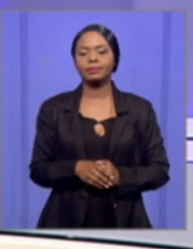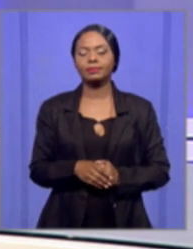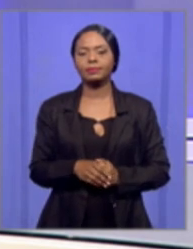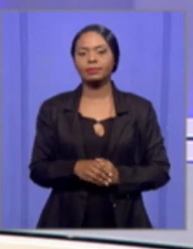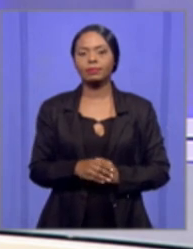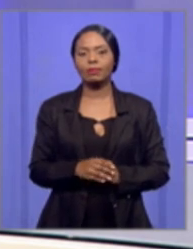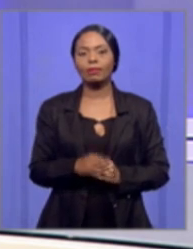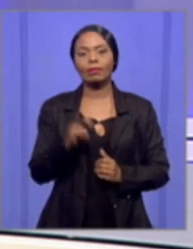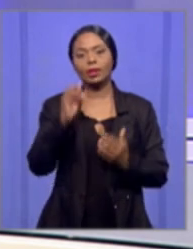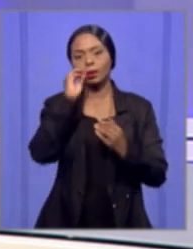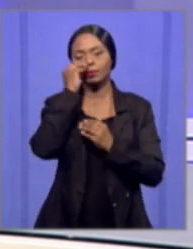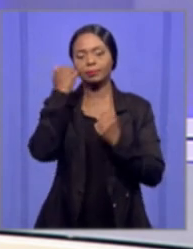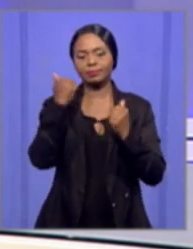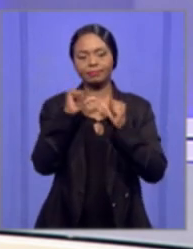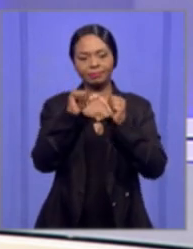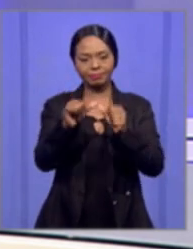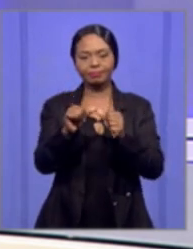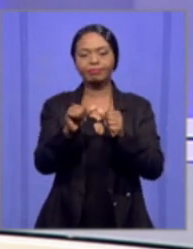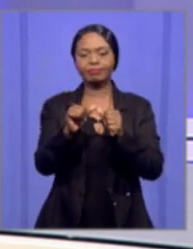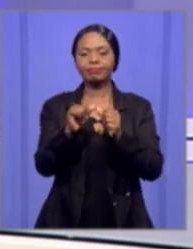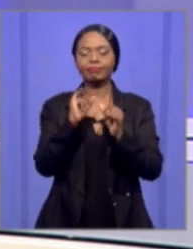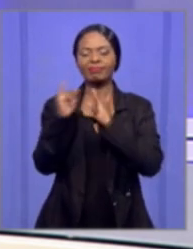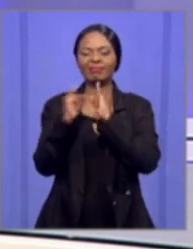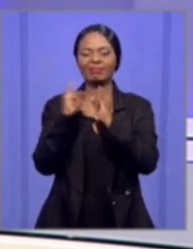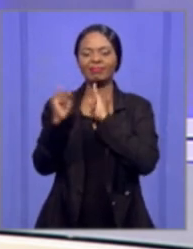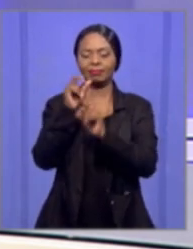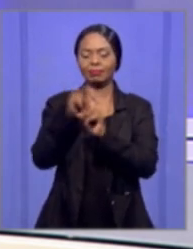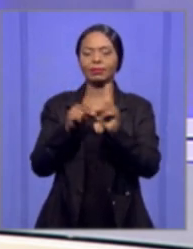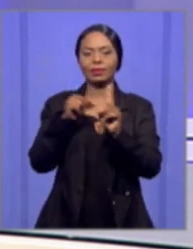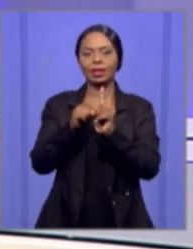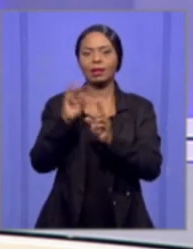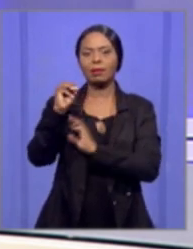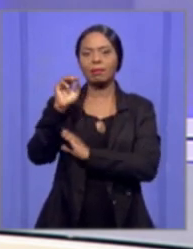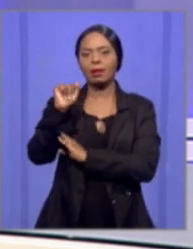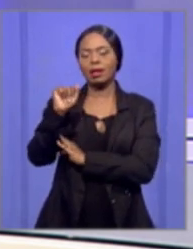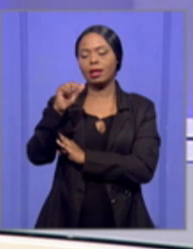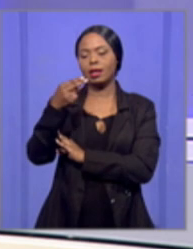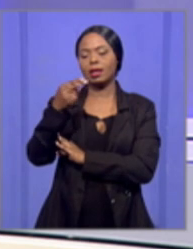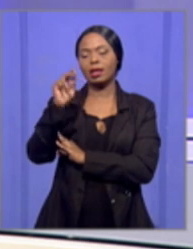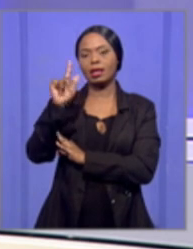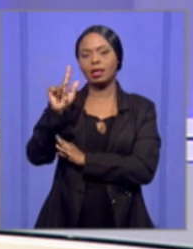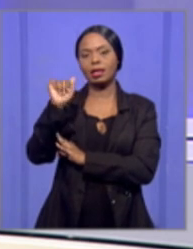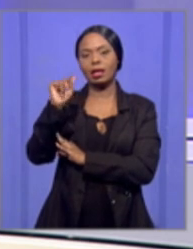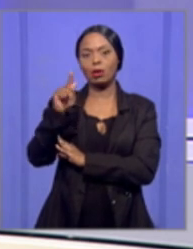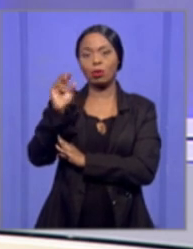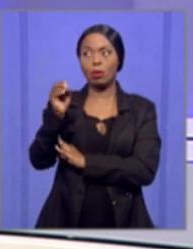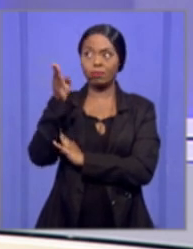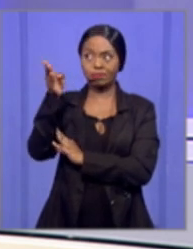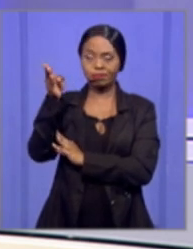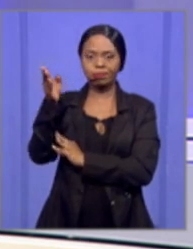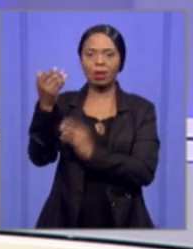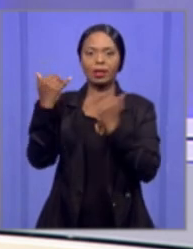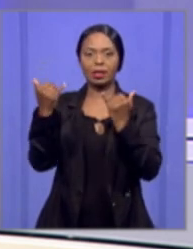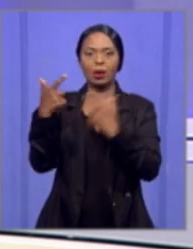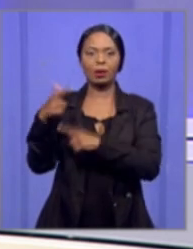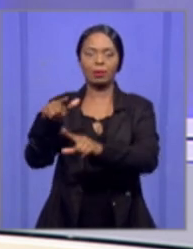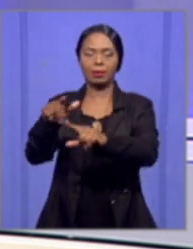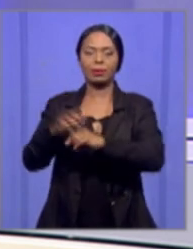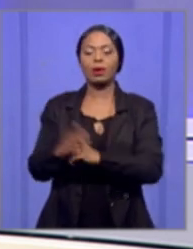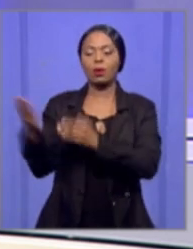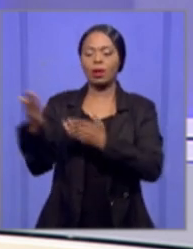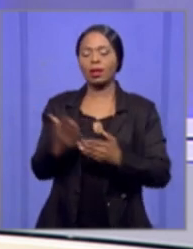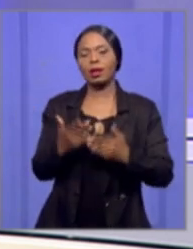Go tsela kgang eno kwa pele re golagana le megadi kgang wa rona a Mahlako Komane. Mahlako wa moghetso mo dikgang tsa rona a tsa